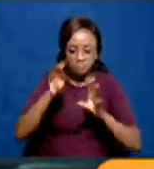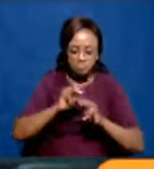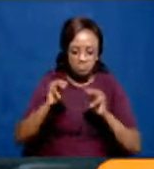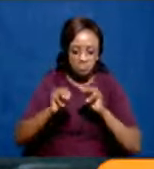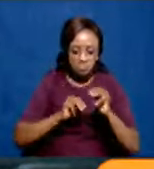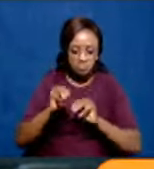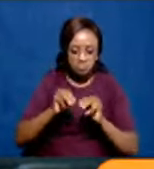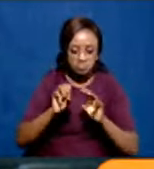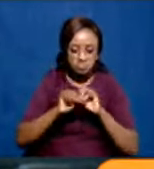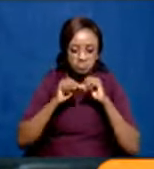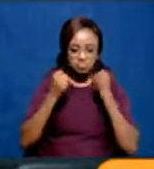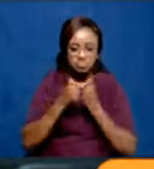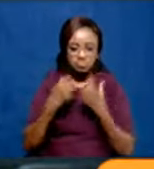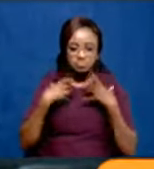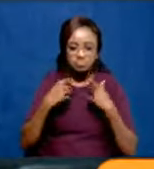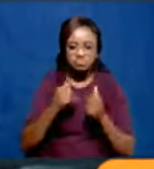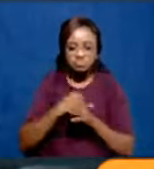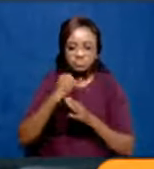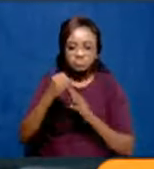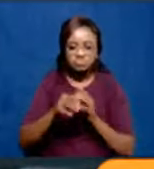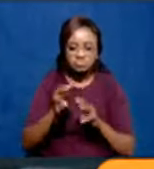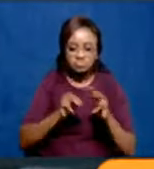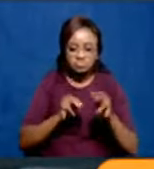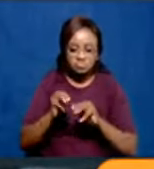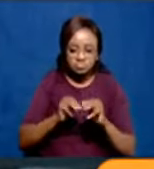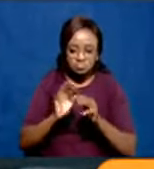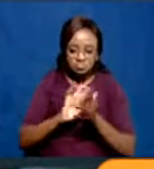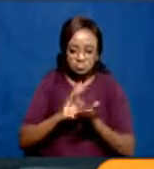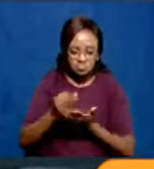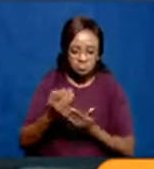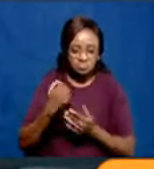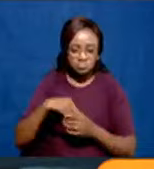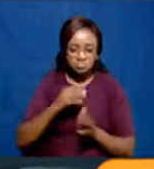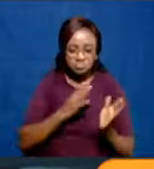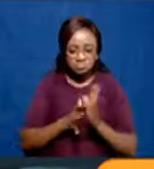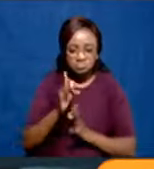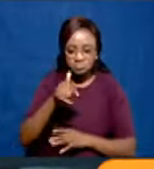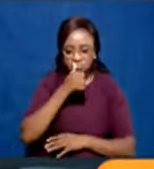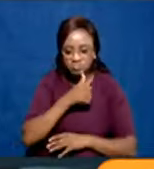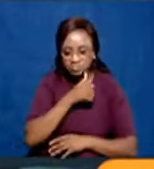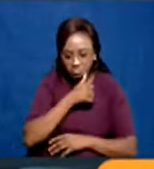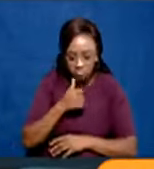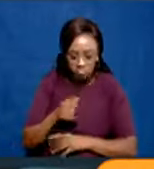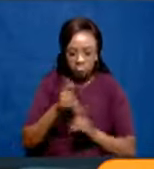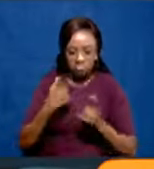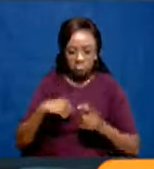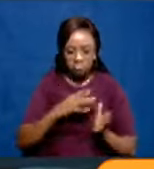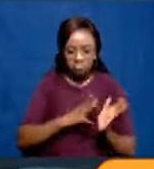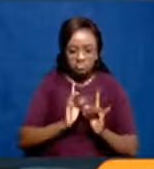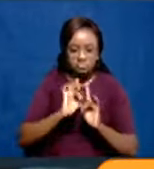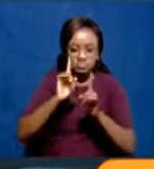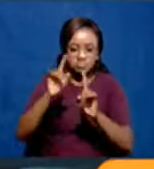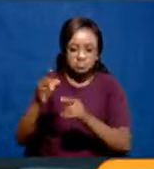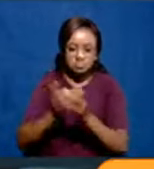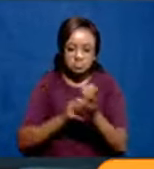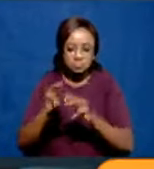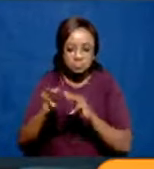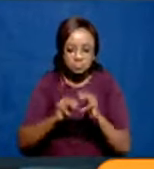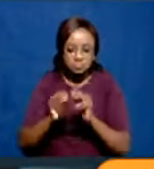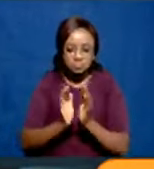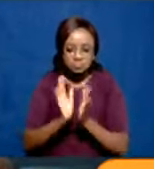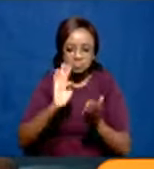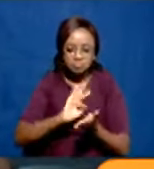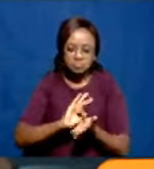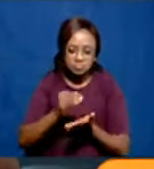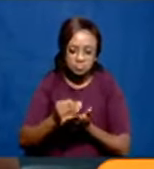is actually privatized. We are going to have private insurance companies now going out to actually manage the public fund. What is